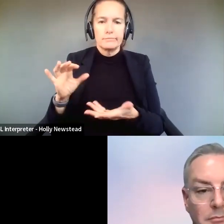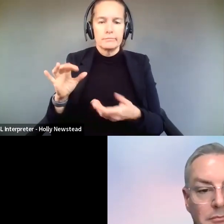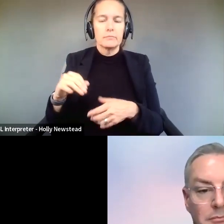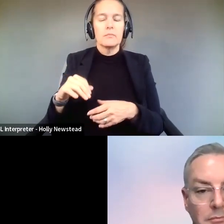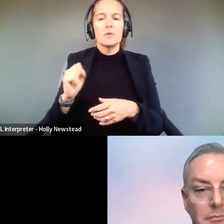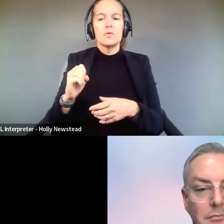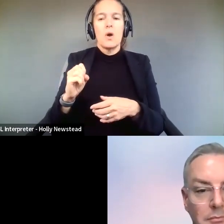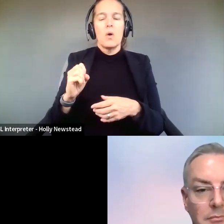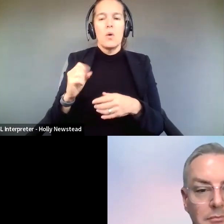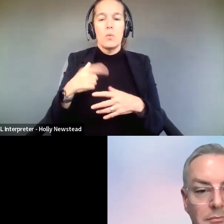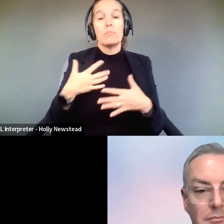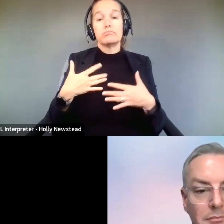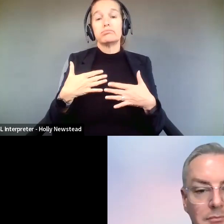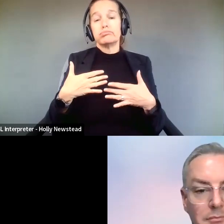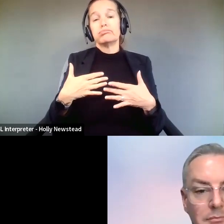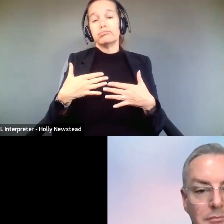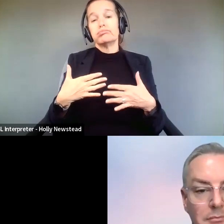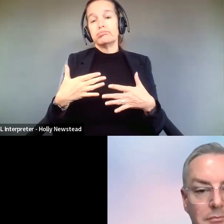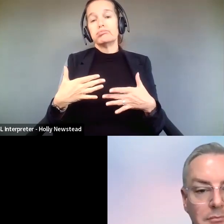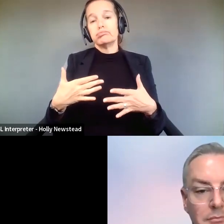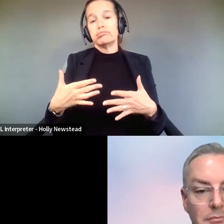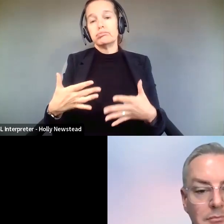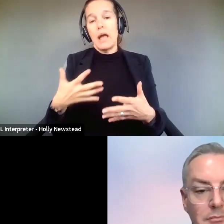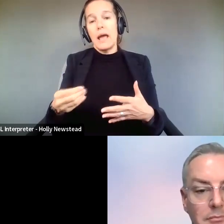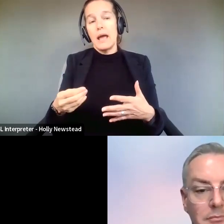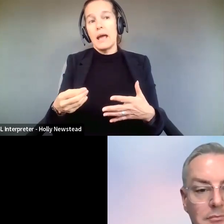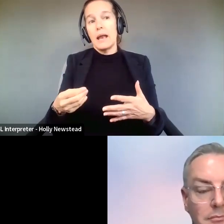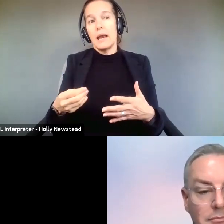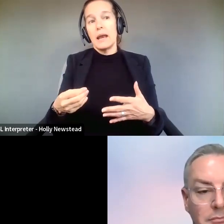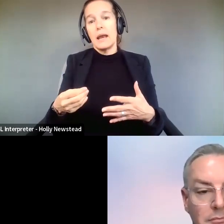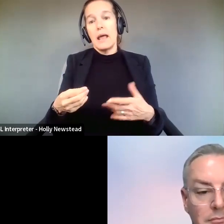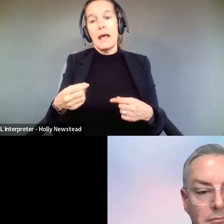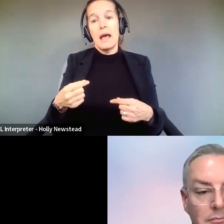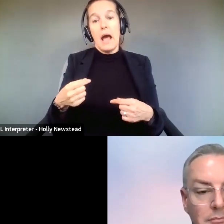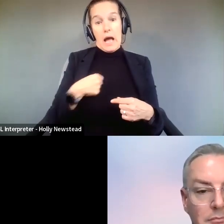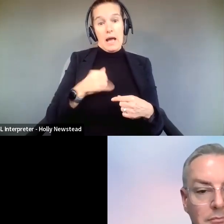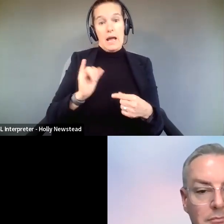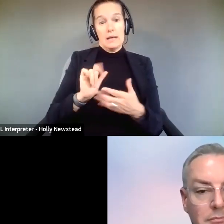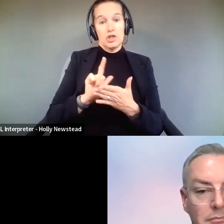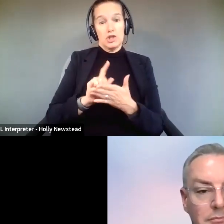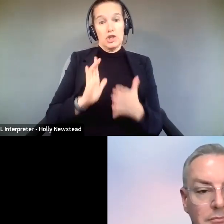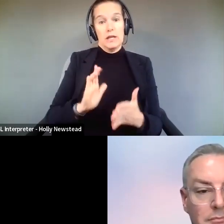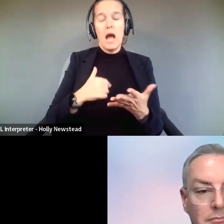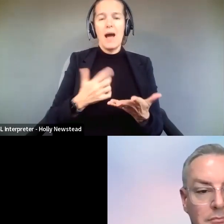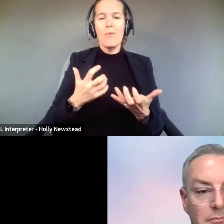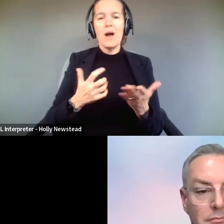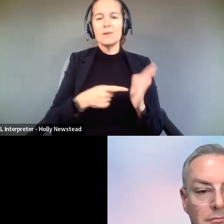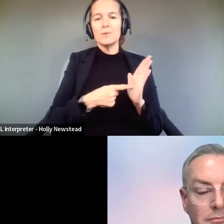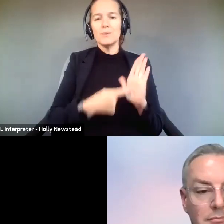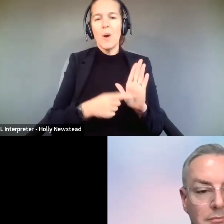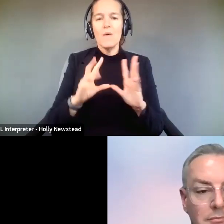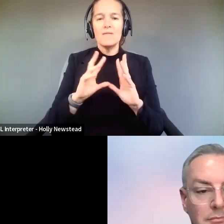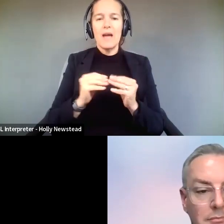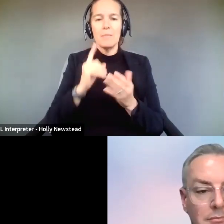we got to the point where I wanted, as their attorney, to introduce family photos